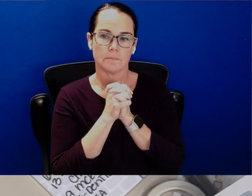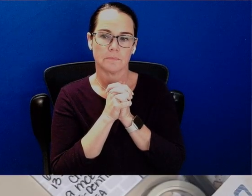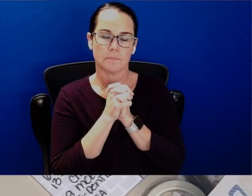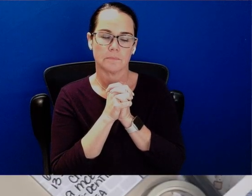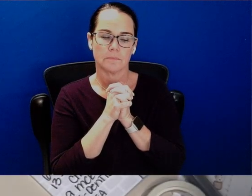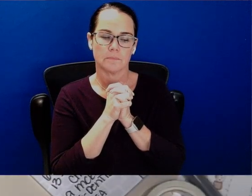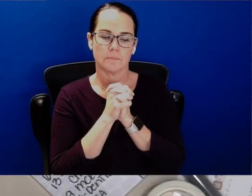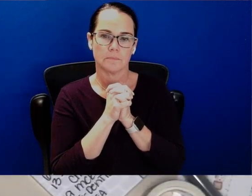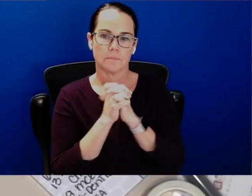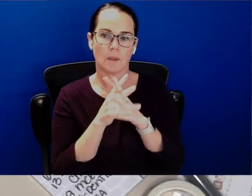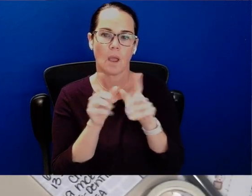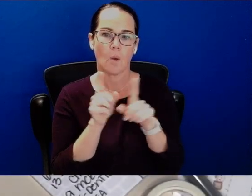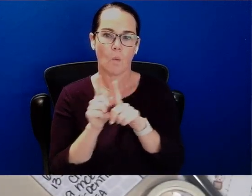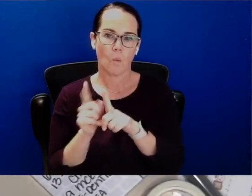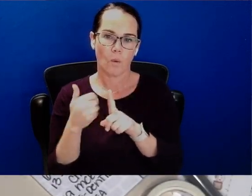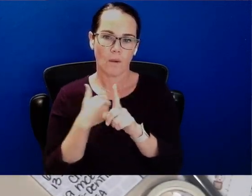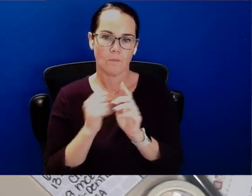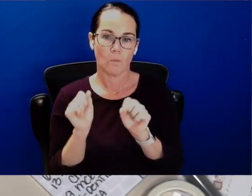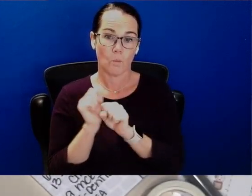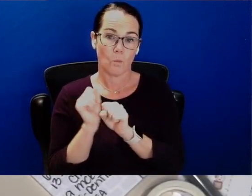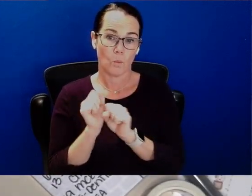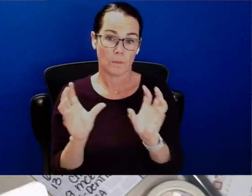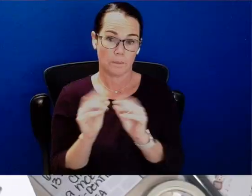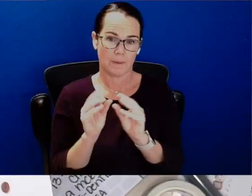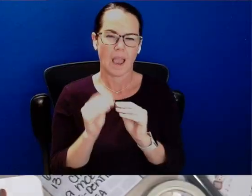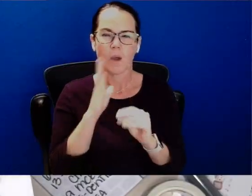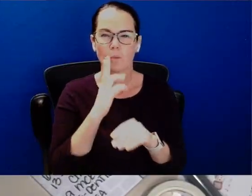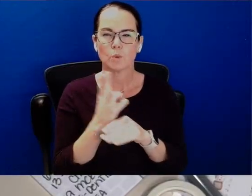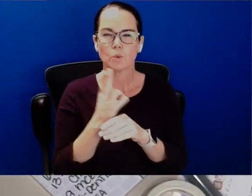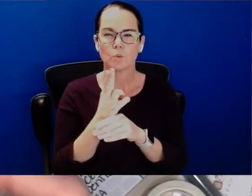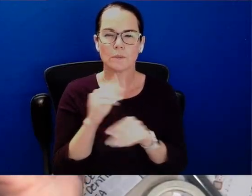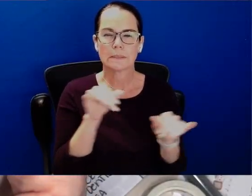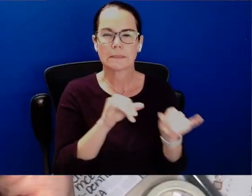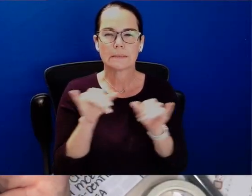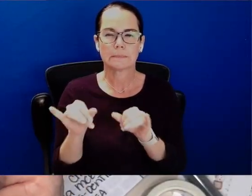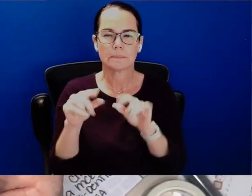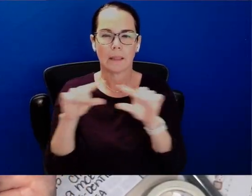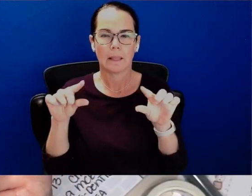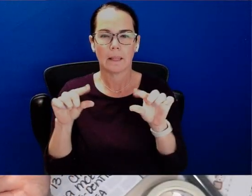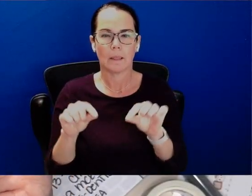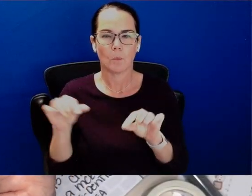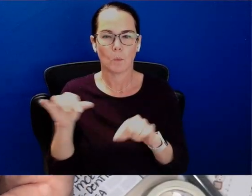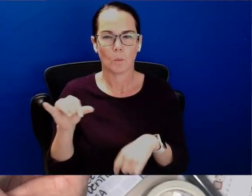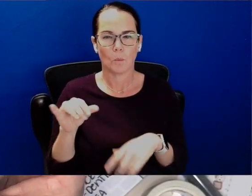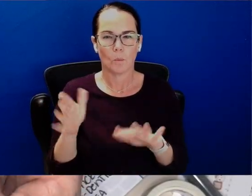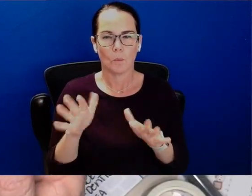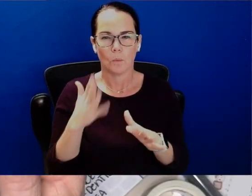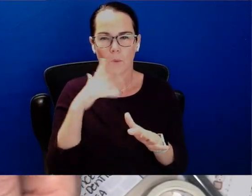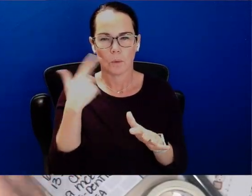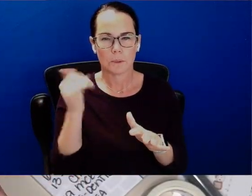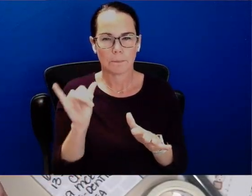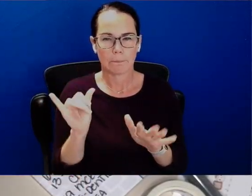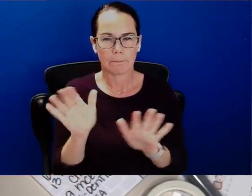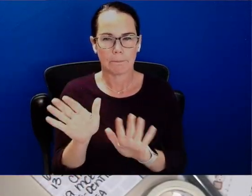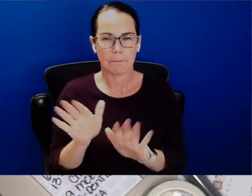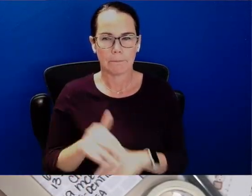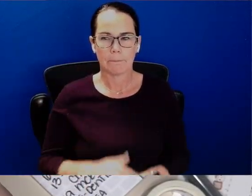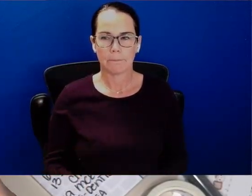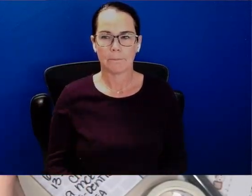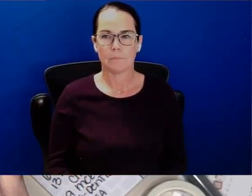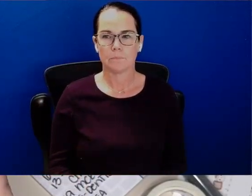I also have work meetings, so I'm going to use similar labels to those. I